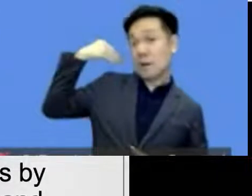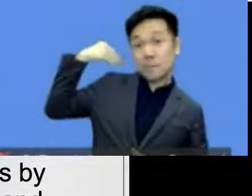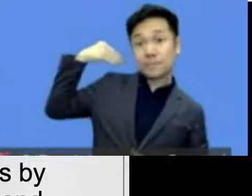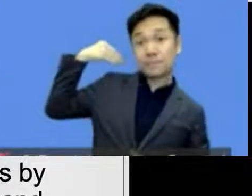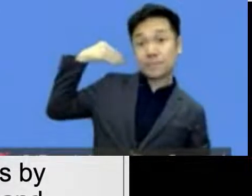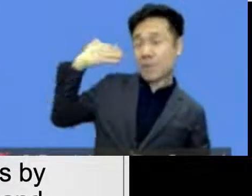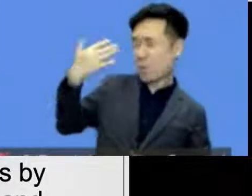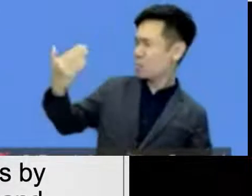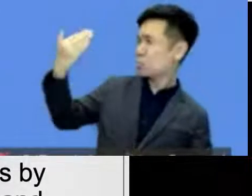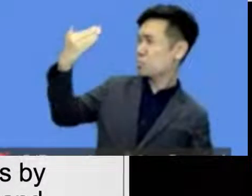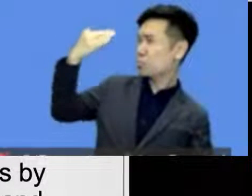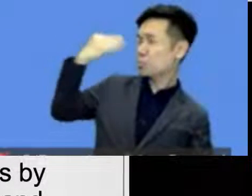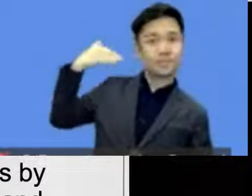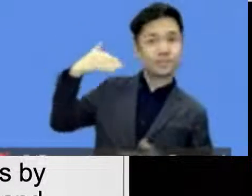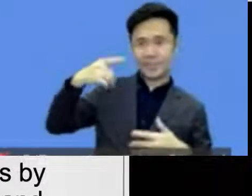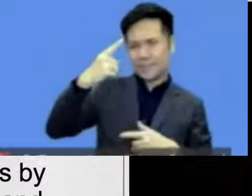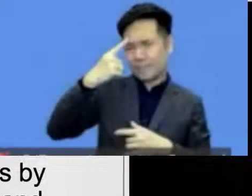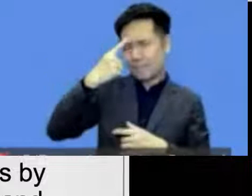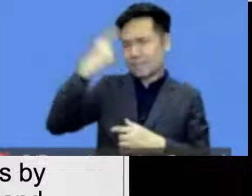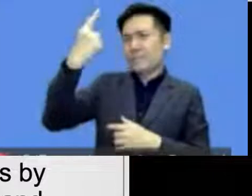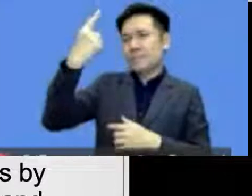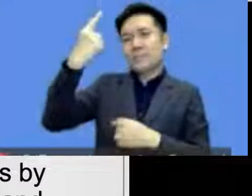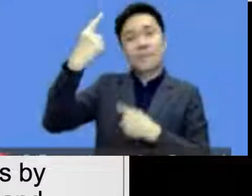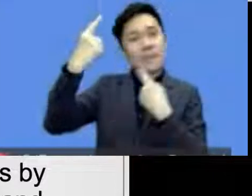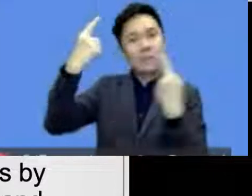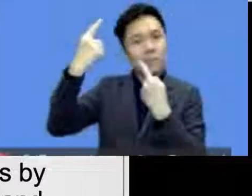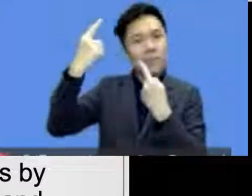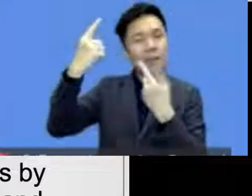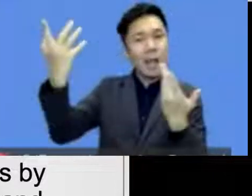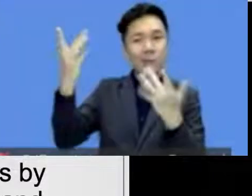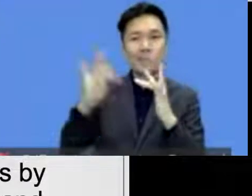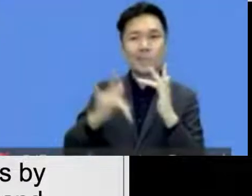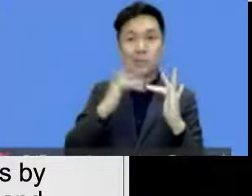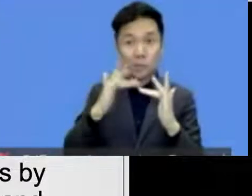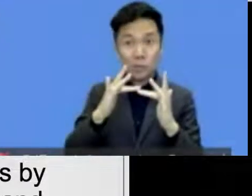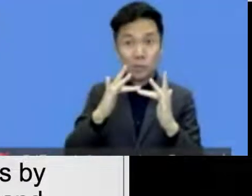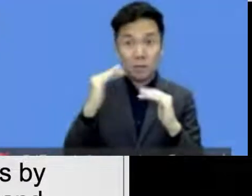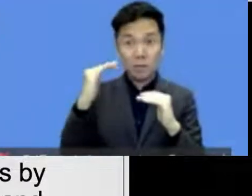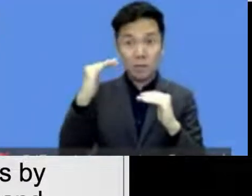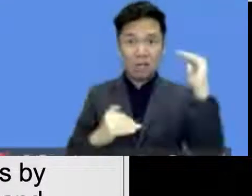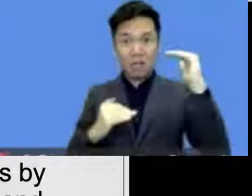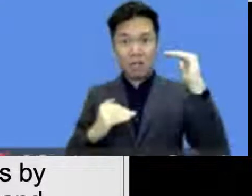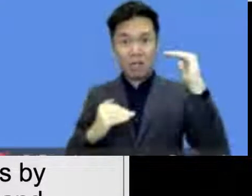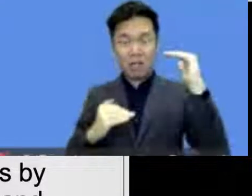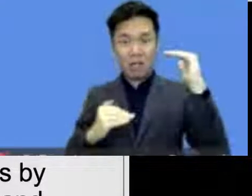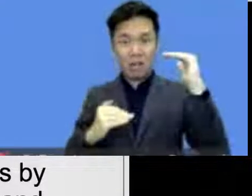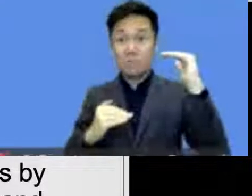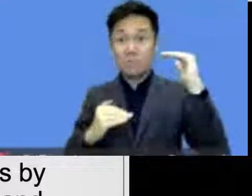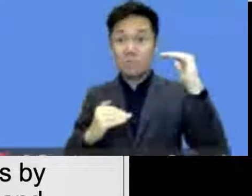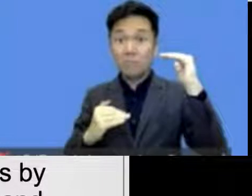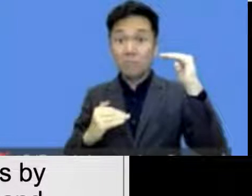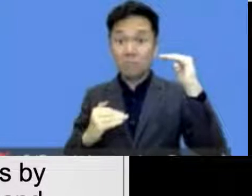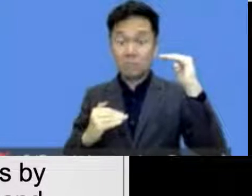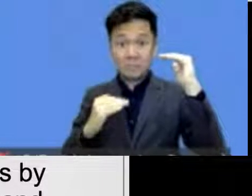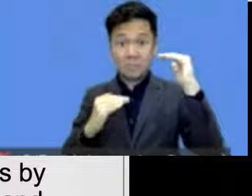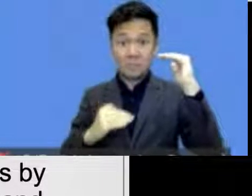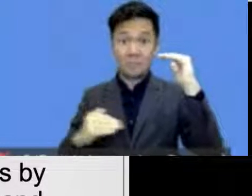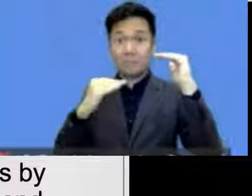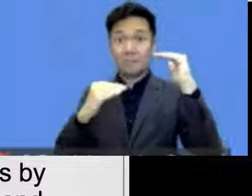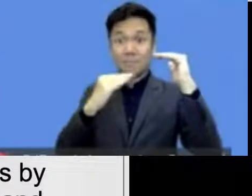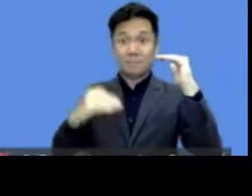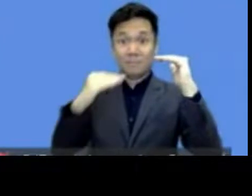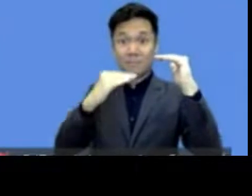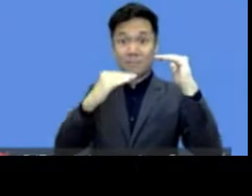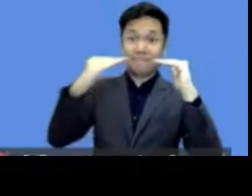solution for the digital divide to turn into the digital